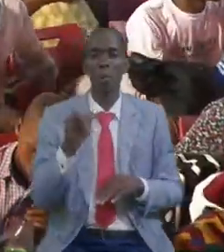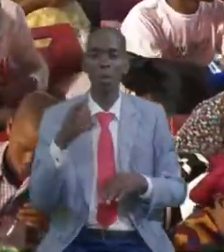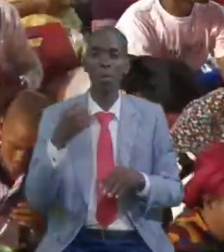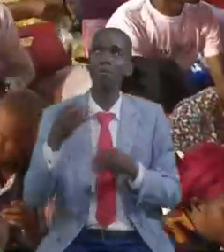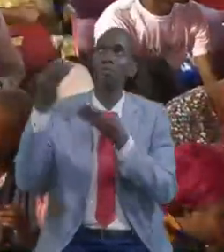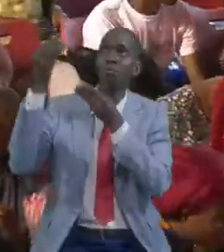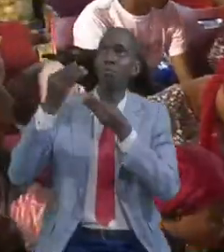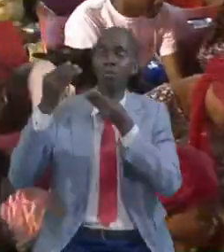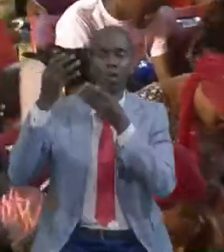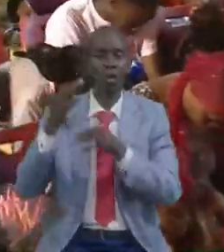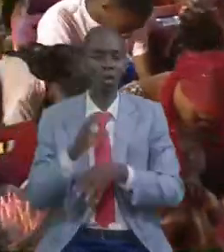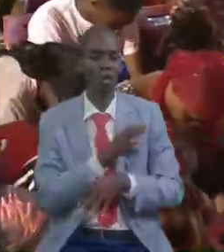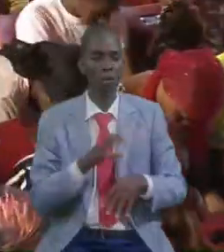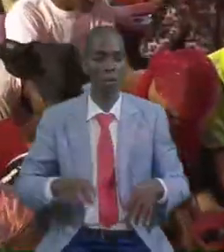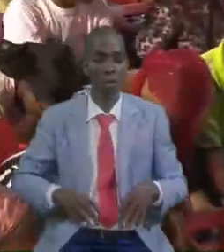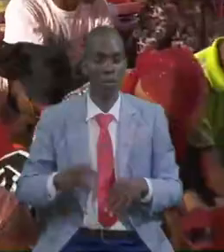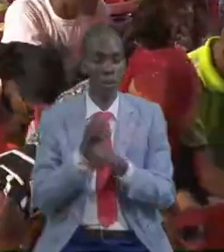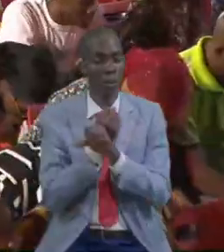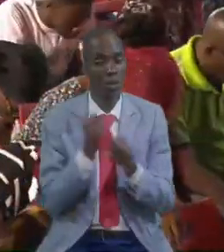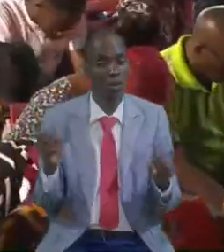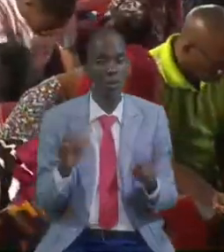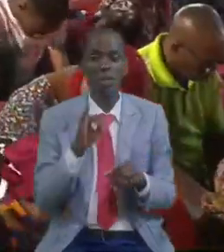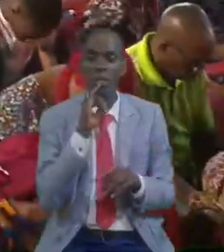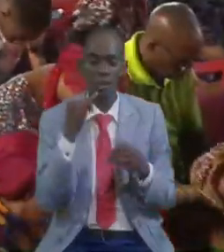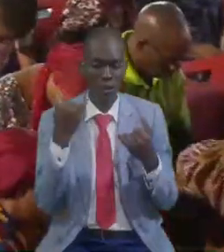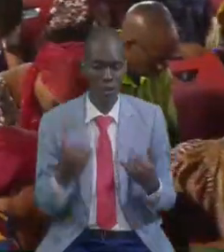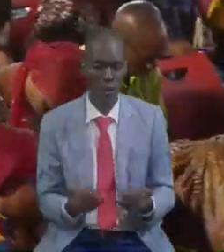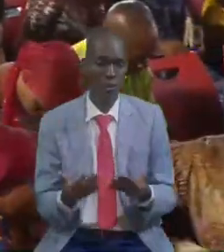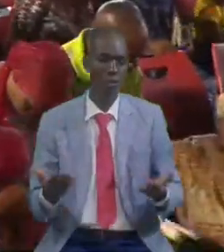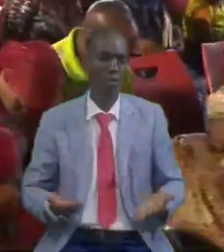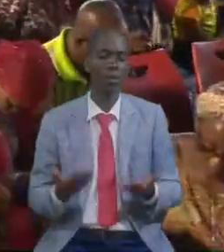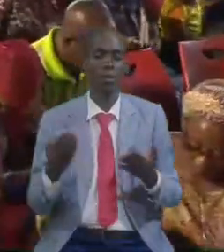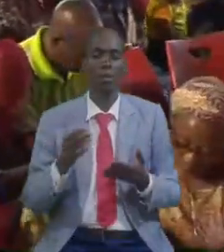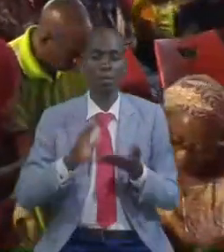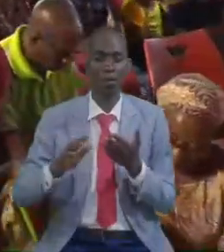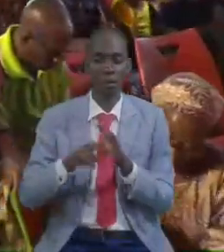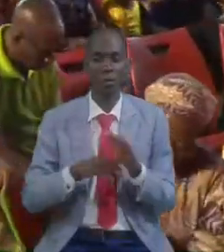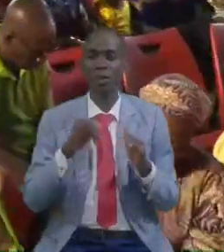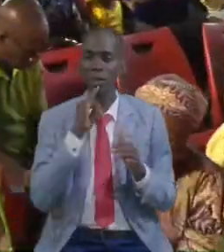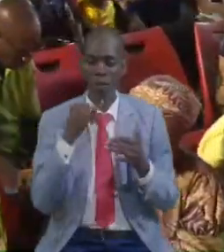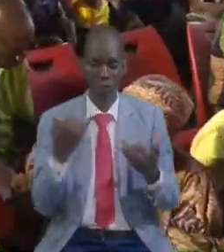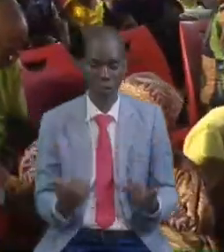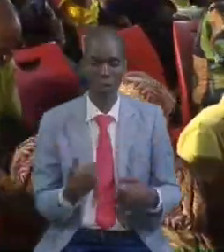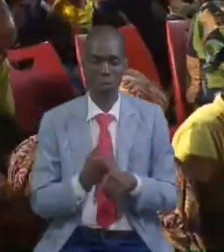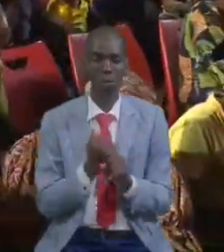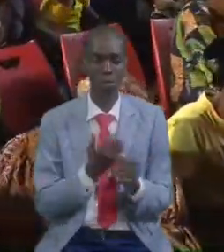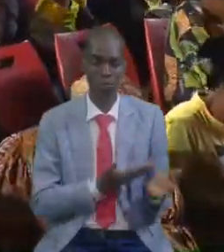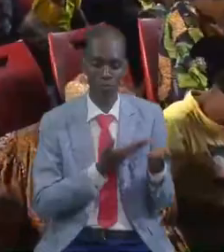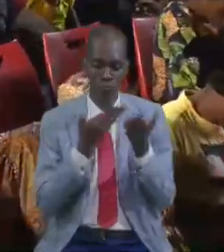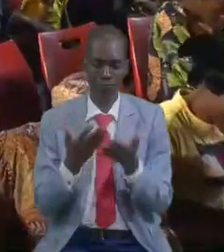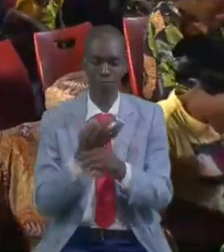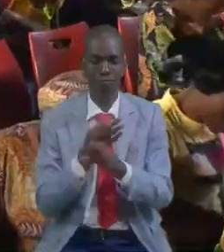of Christ. Salvation is now here. Forgiveness is now available. Freedom is